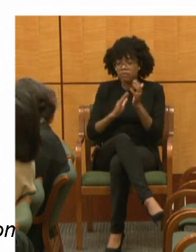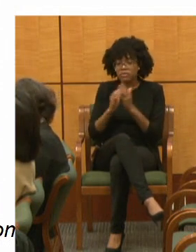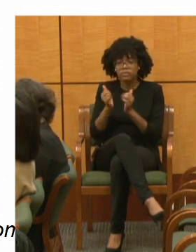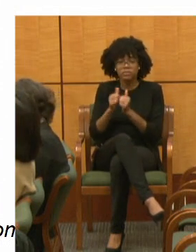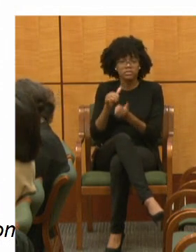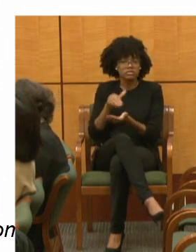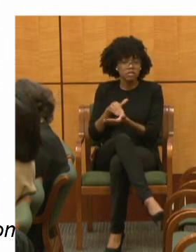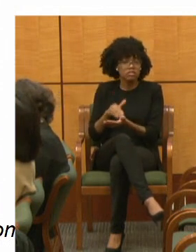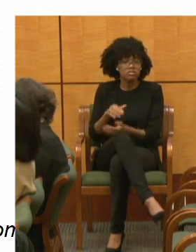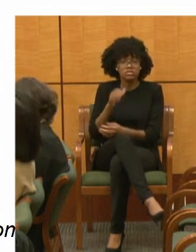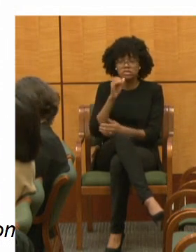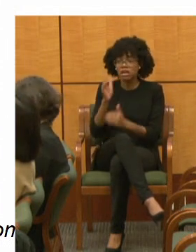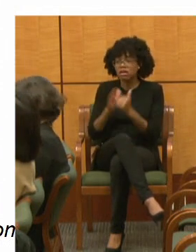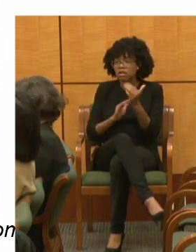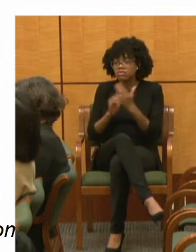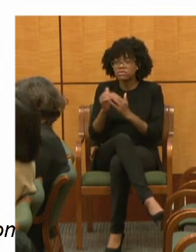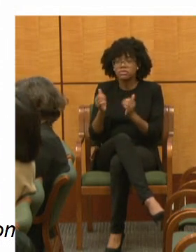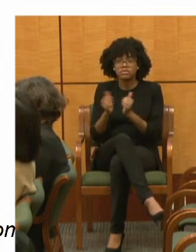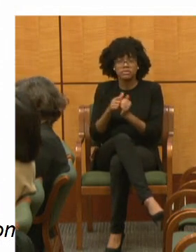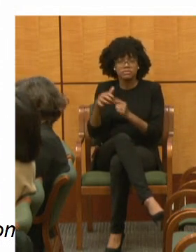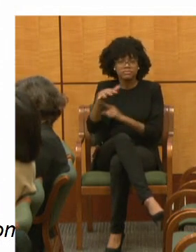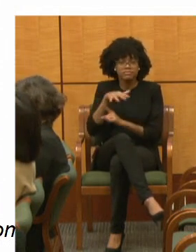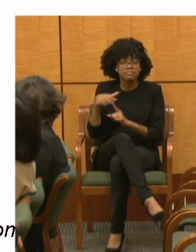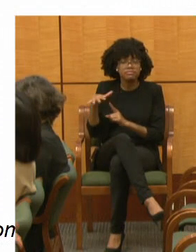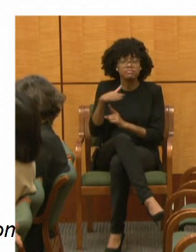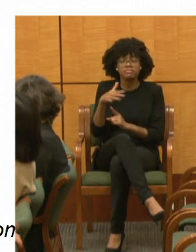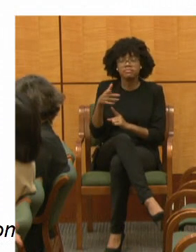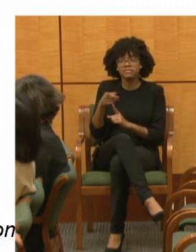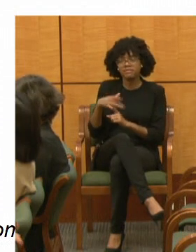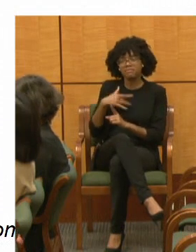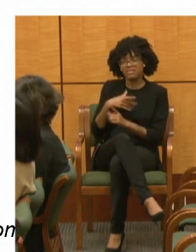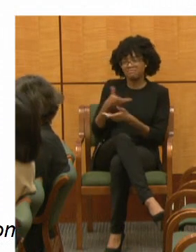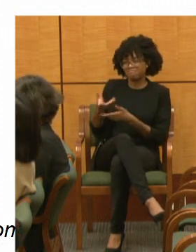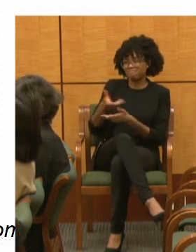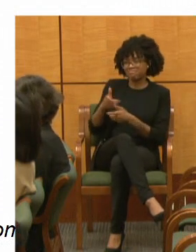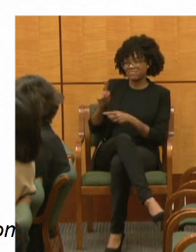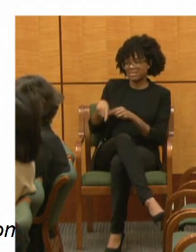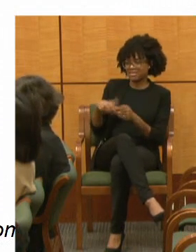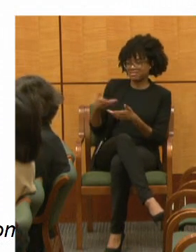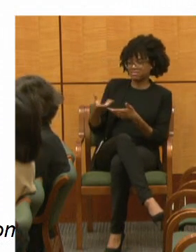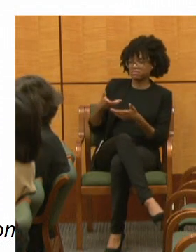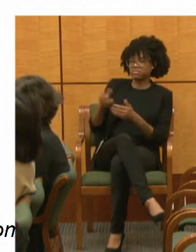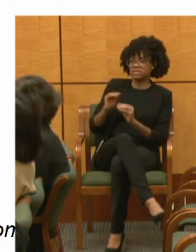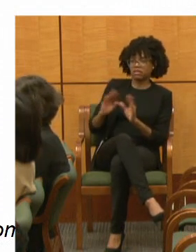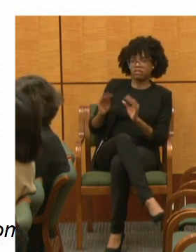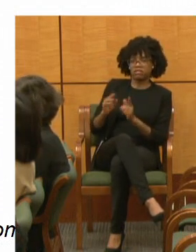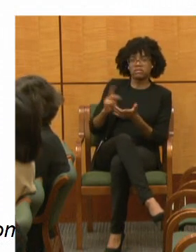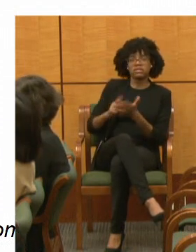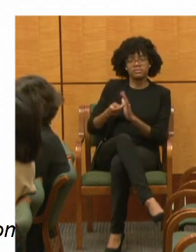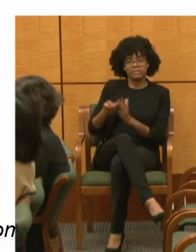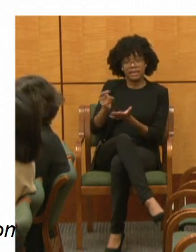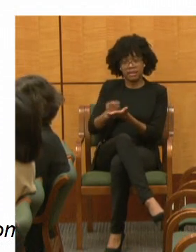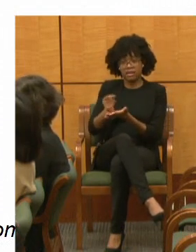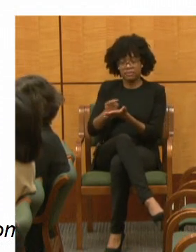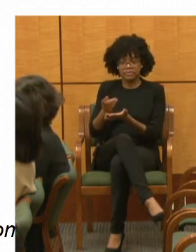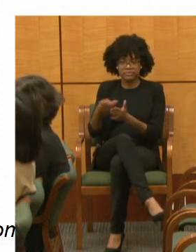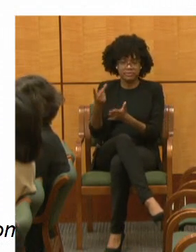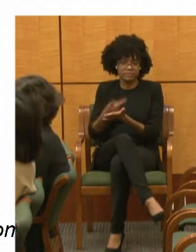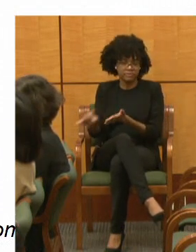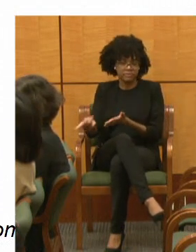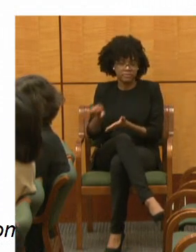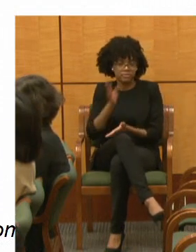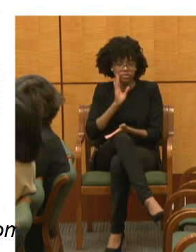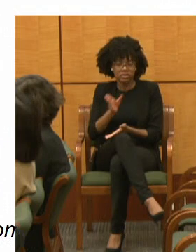practitioner who is walking them through and caring for them on a continual basis, then ultimately that therapy is less likely to succeed. And that's why